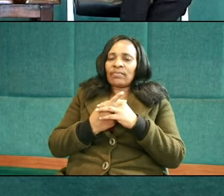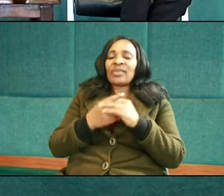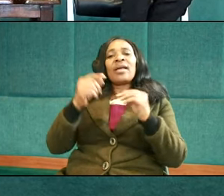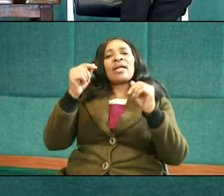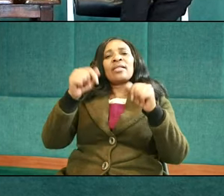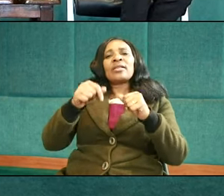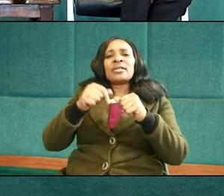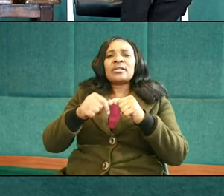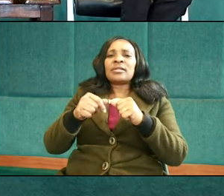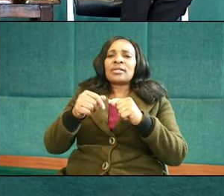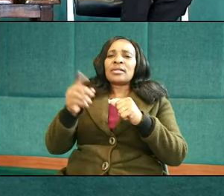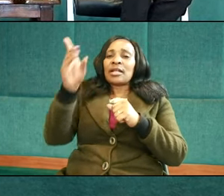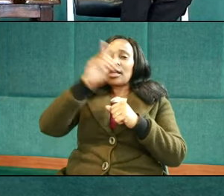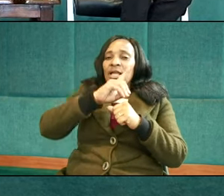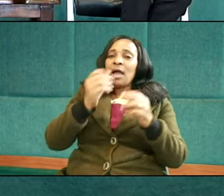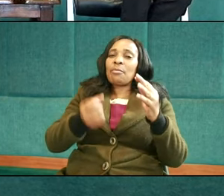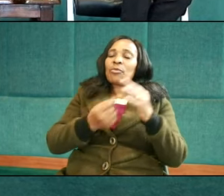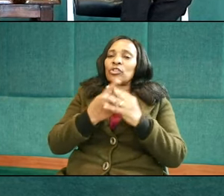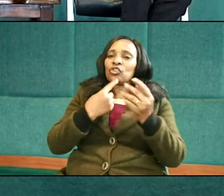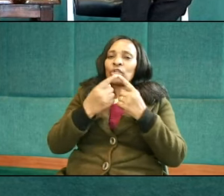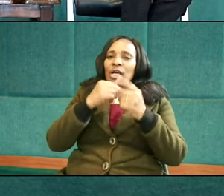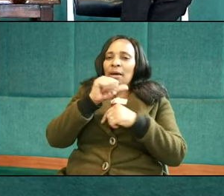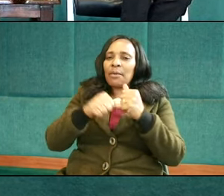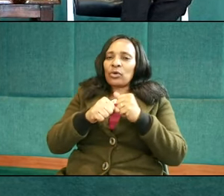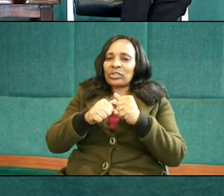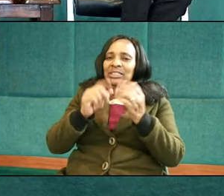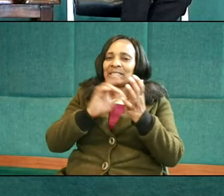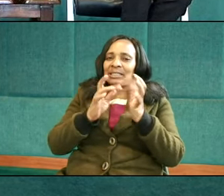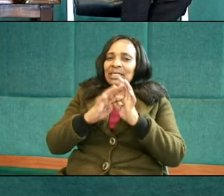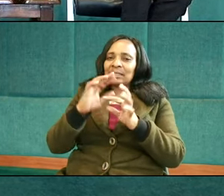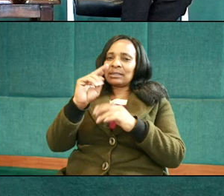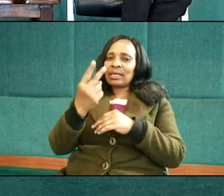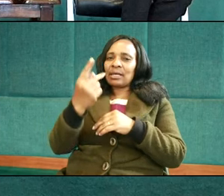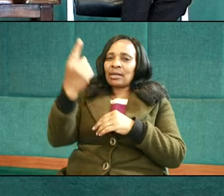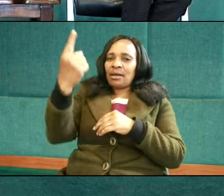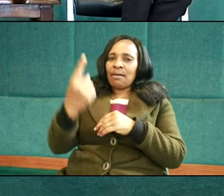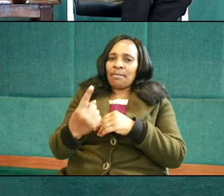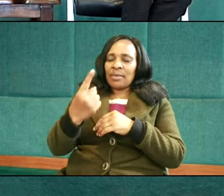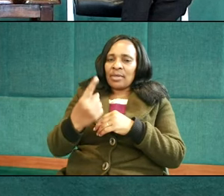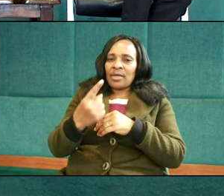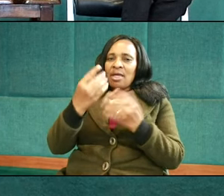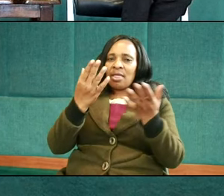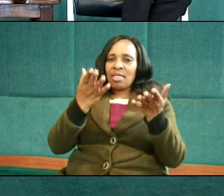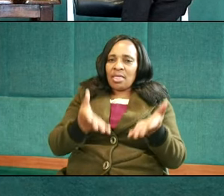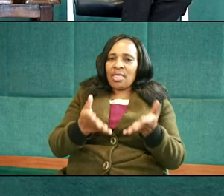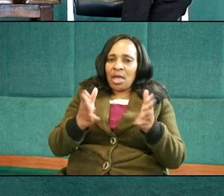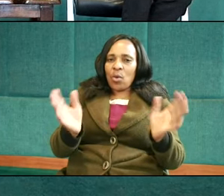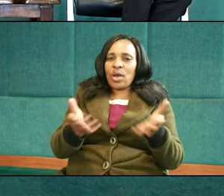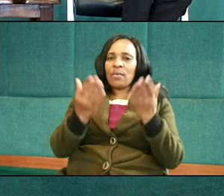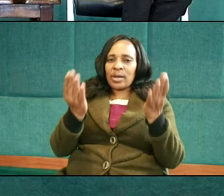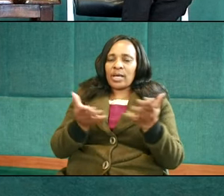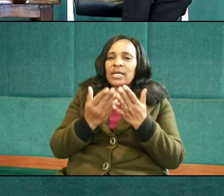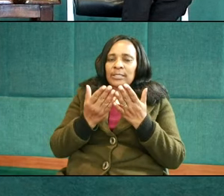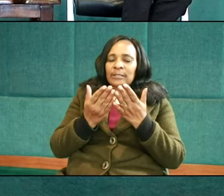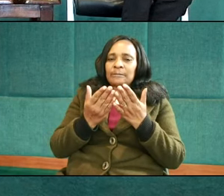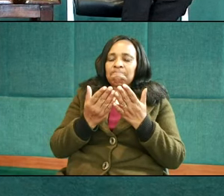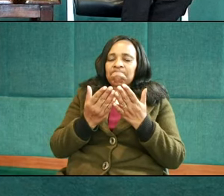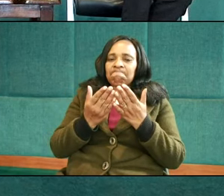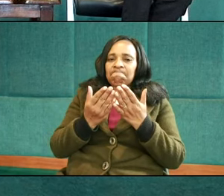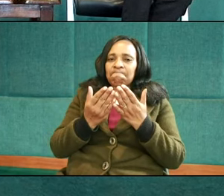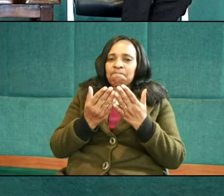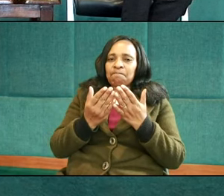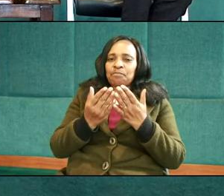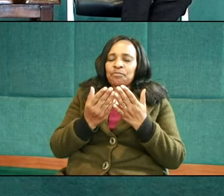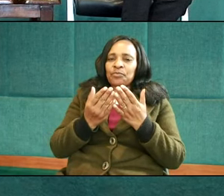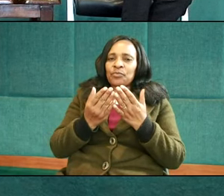This, the day approaching, of course, is talking about Jesus' second coming. Mm-hmm. And here we are being encouraged